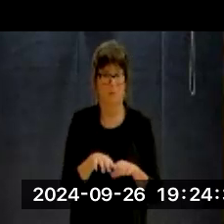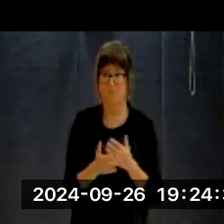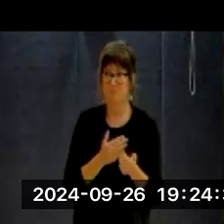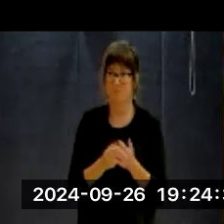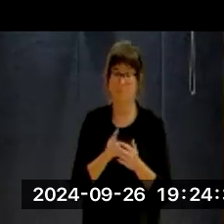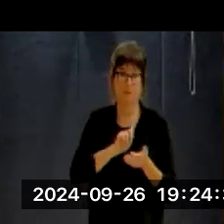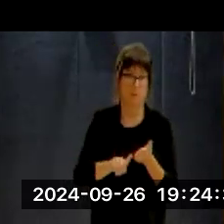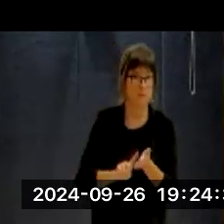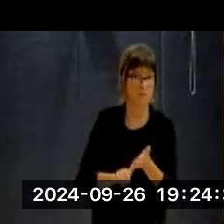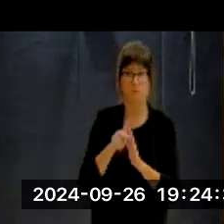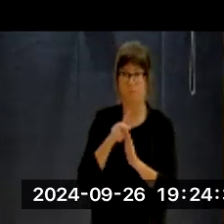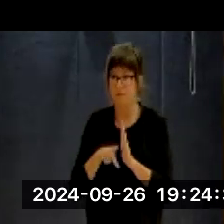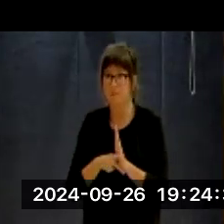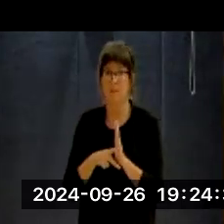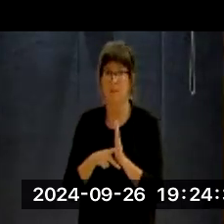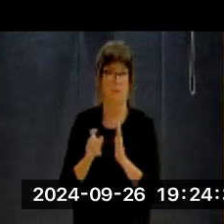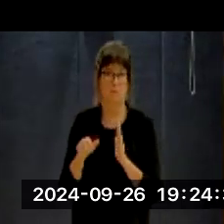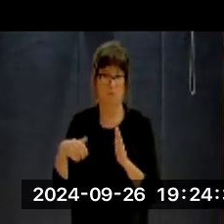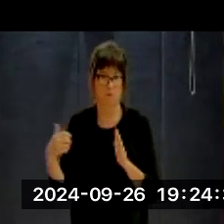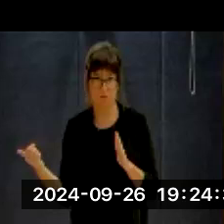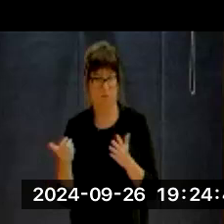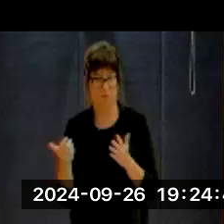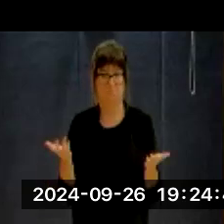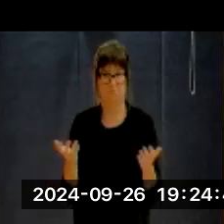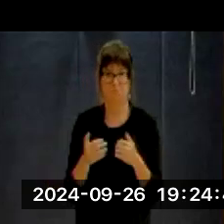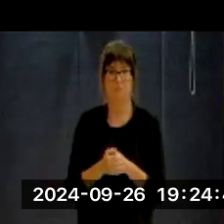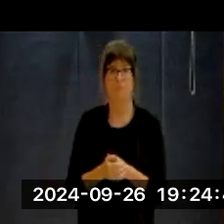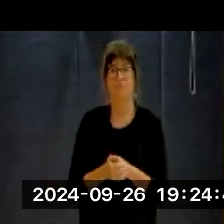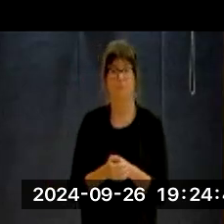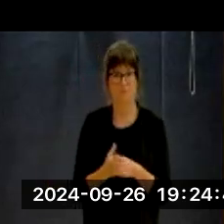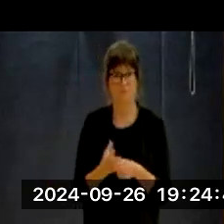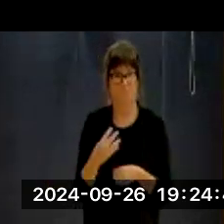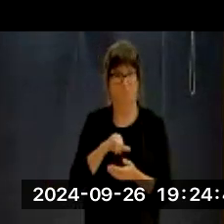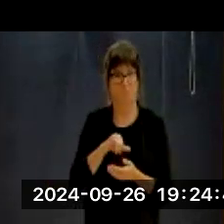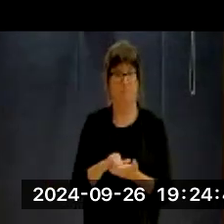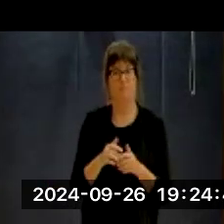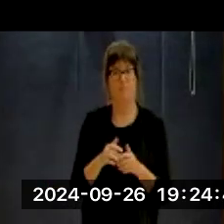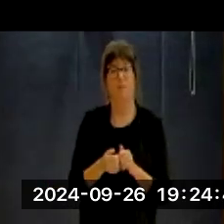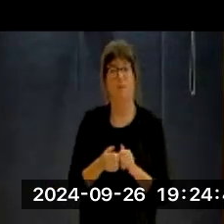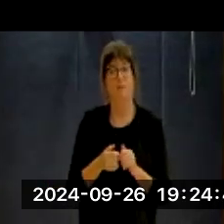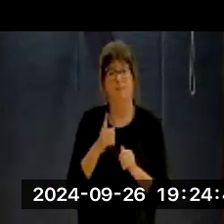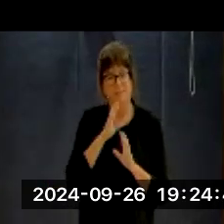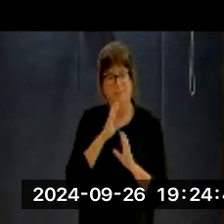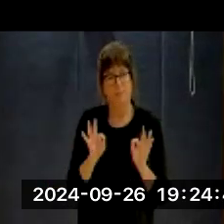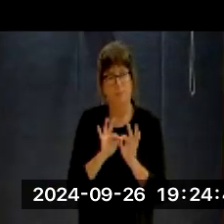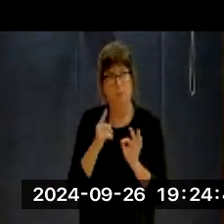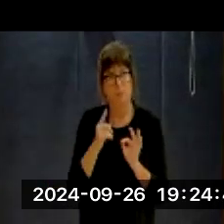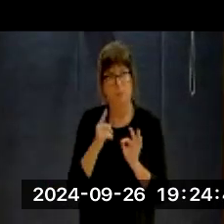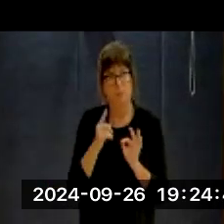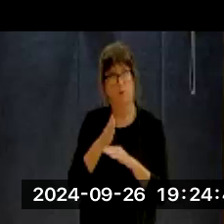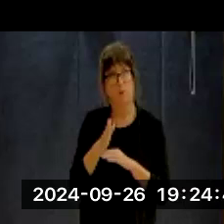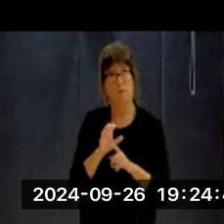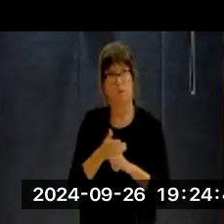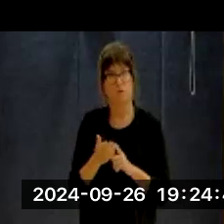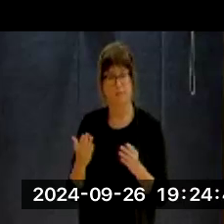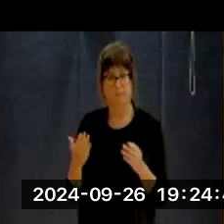research, policy, or otherwise. I also think it's very important to think cross-culturally, even though we're all in